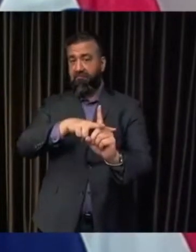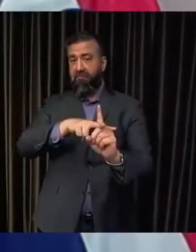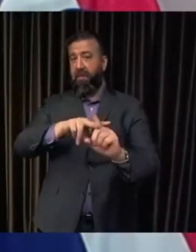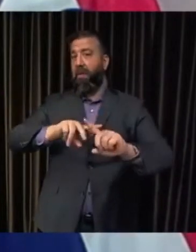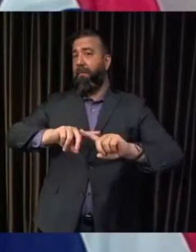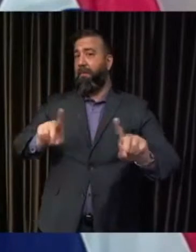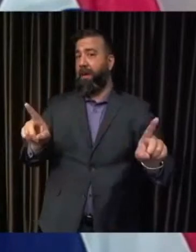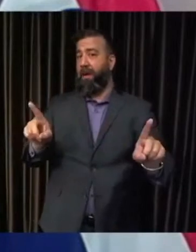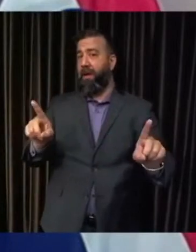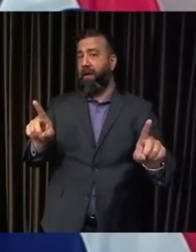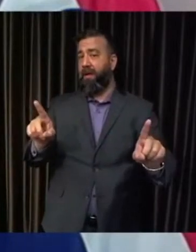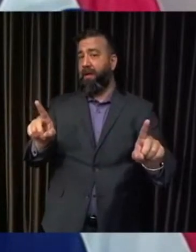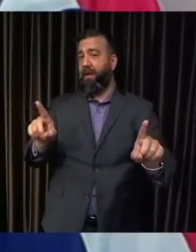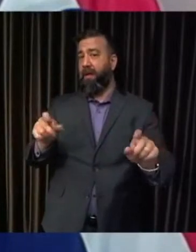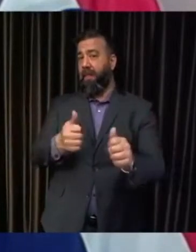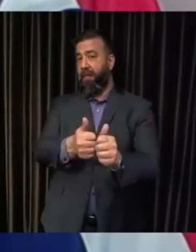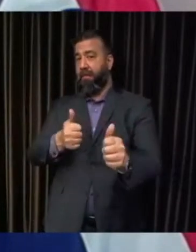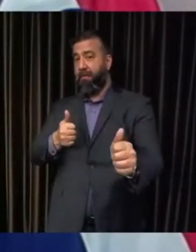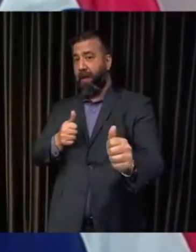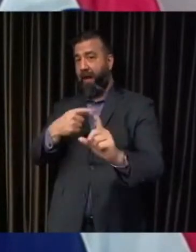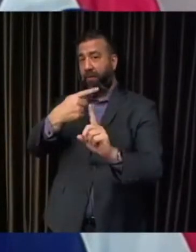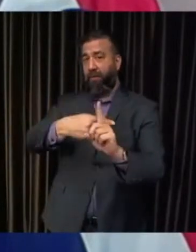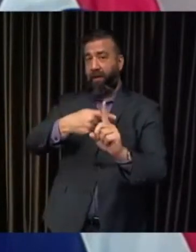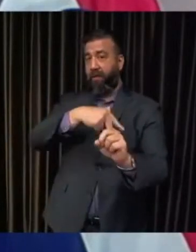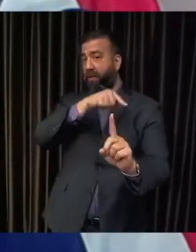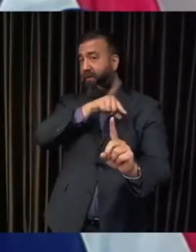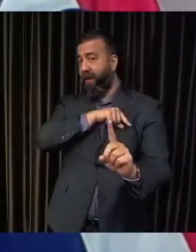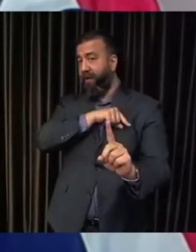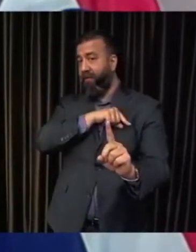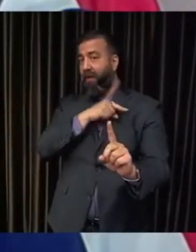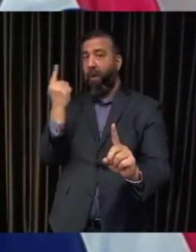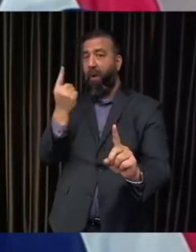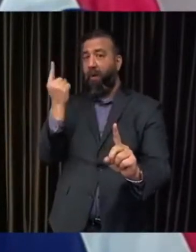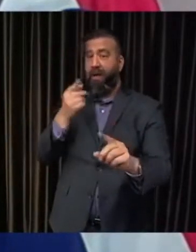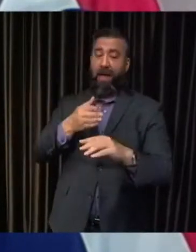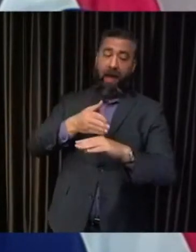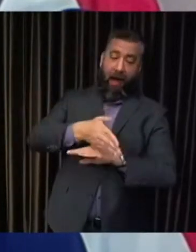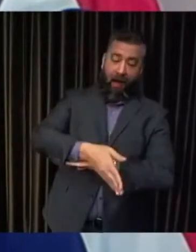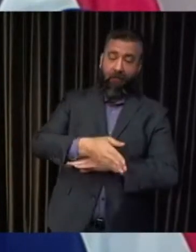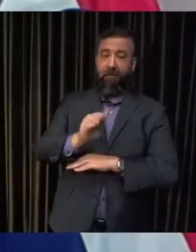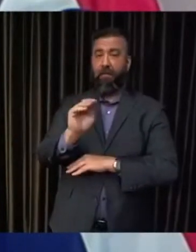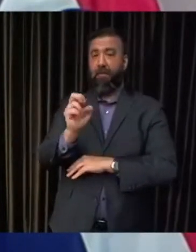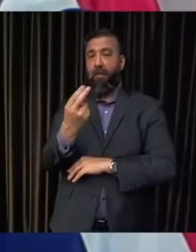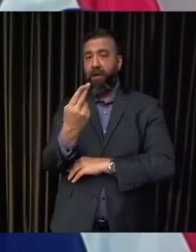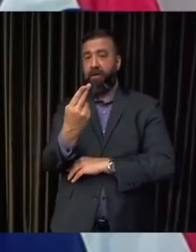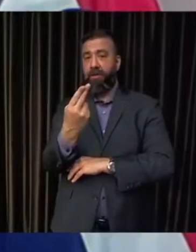but the back rent that is eligible is only rent after